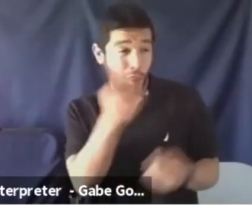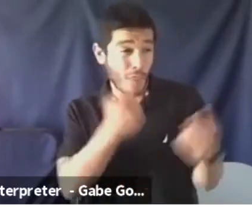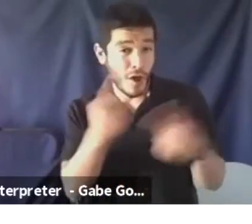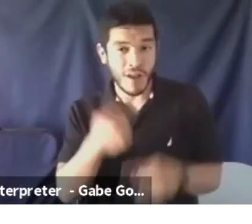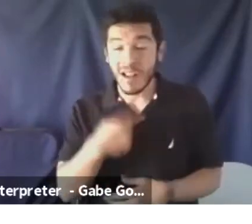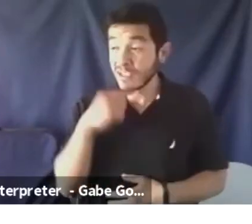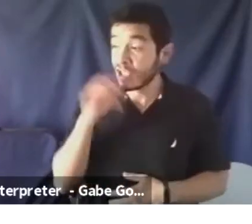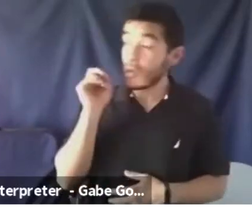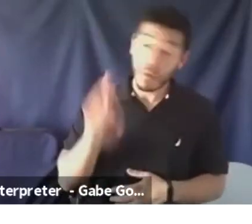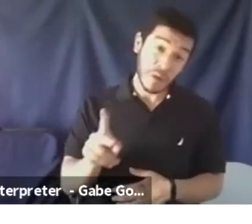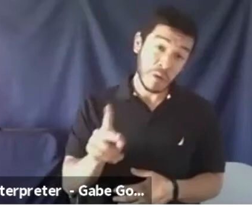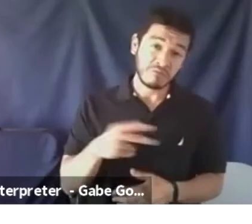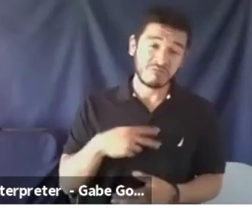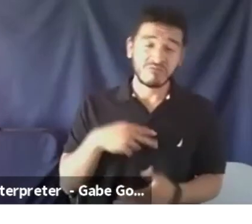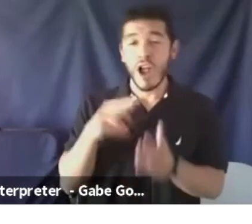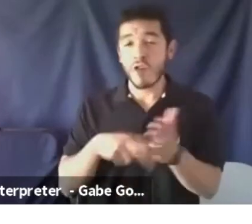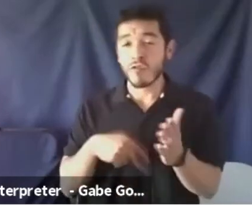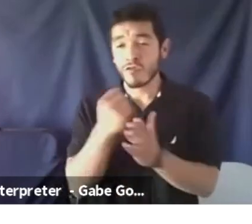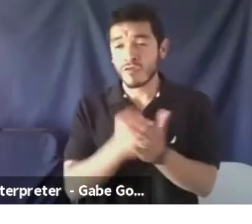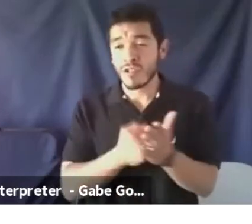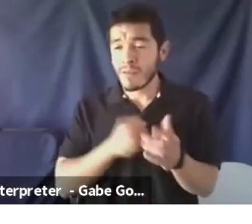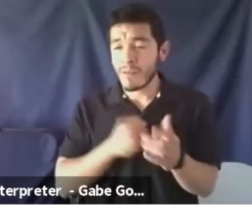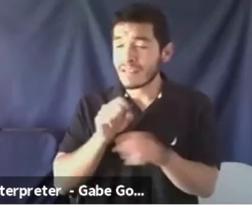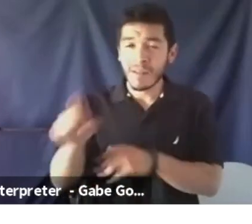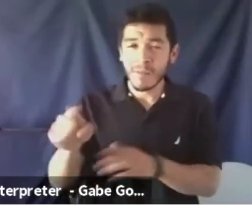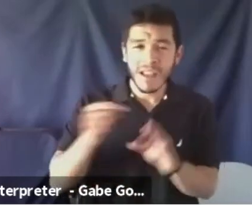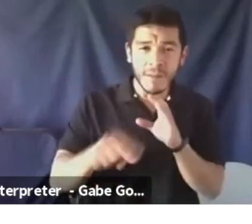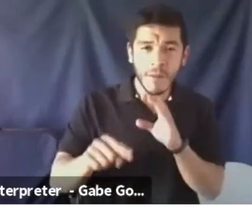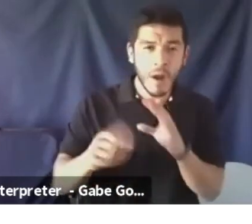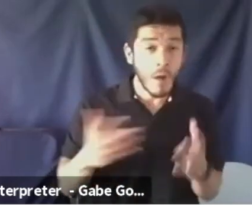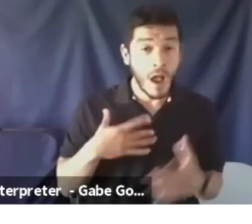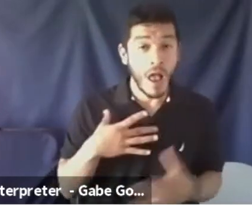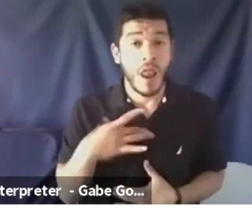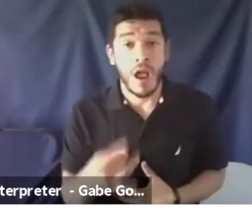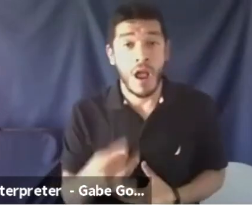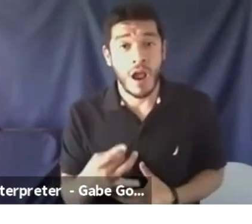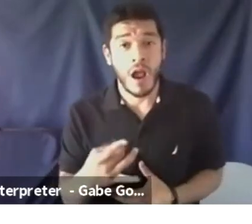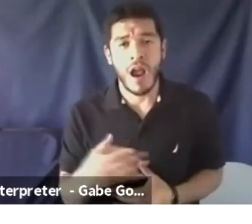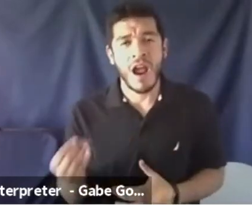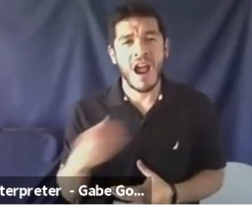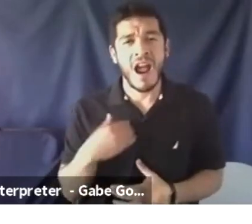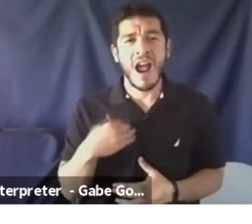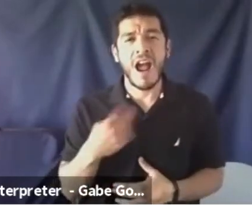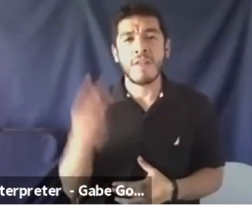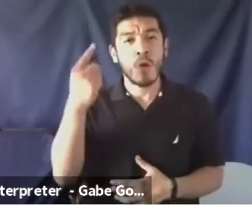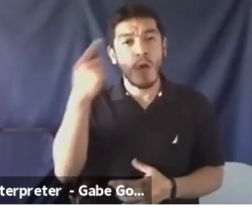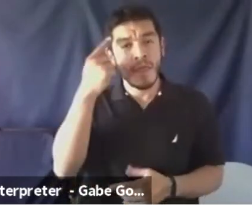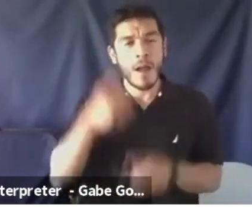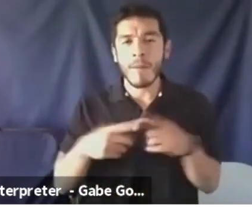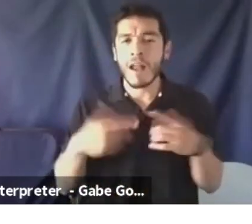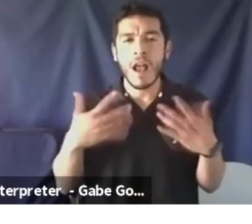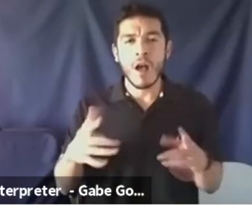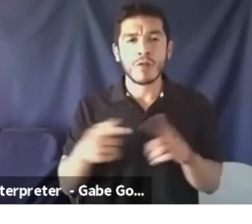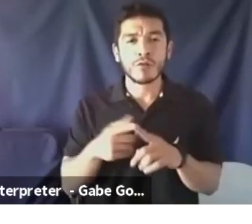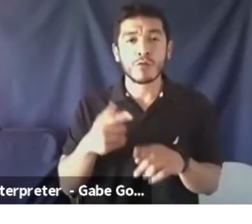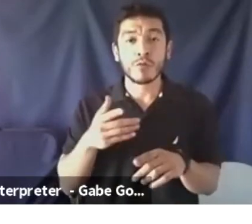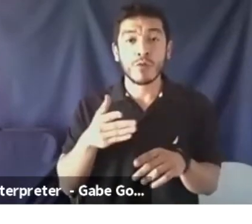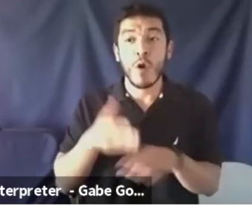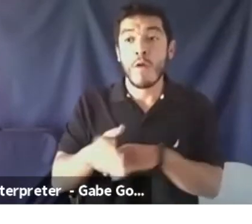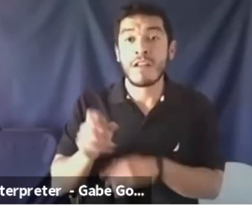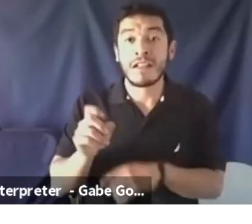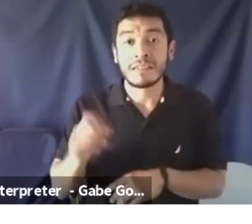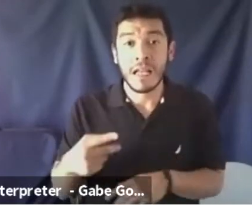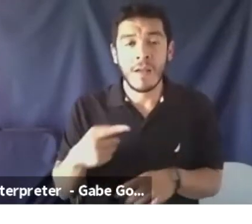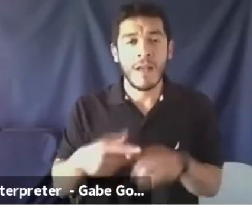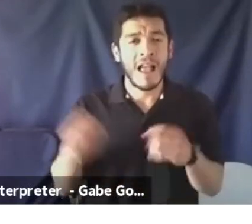I read the script and I sent him an email of like all of the things that I love. And I said, I have 2 thoughts, but I don't want to overstep. So let